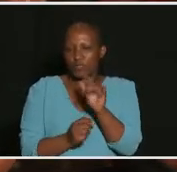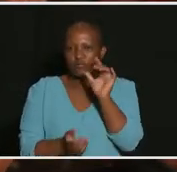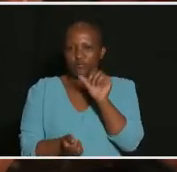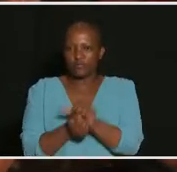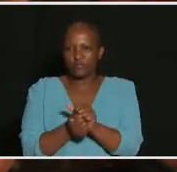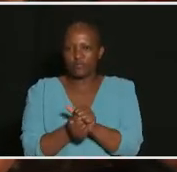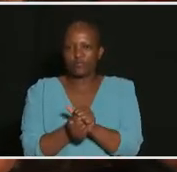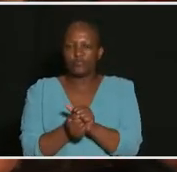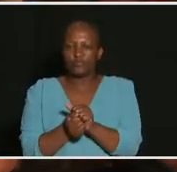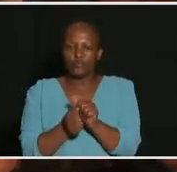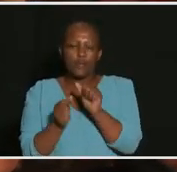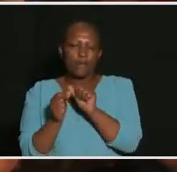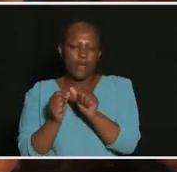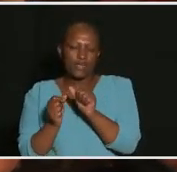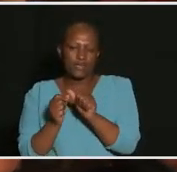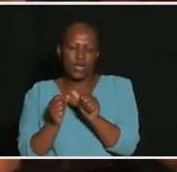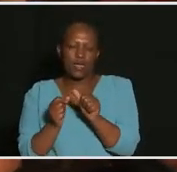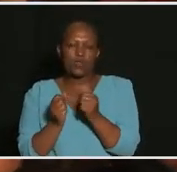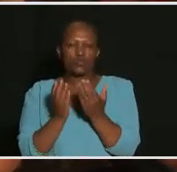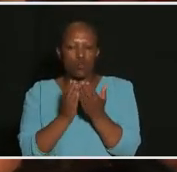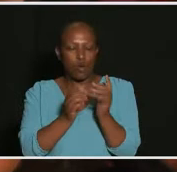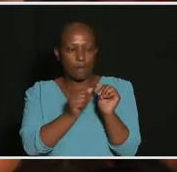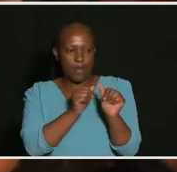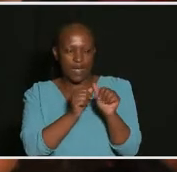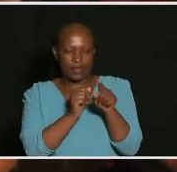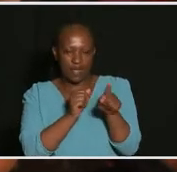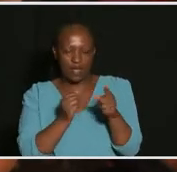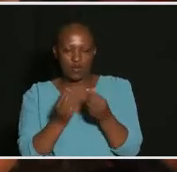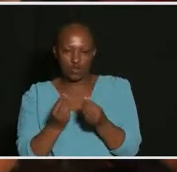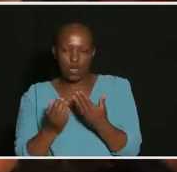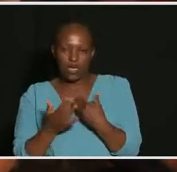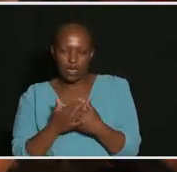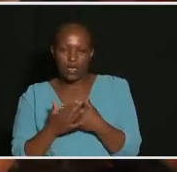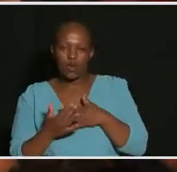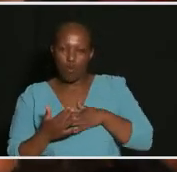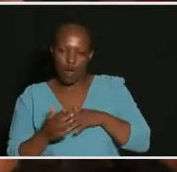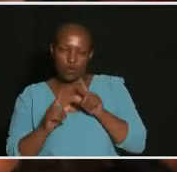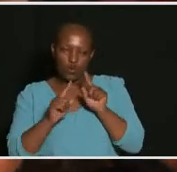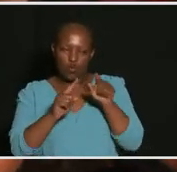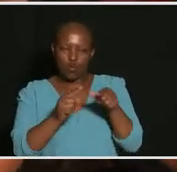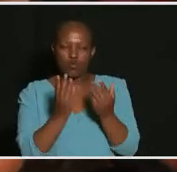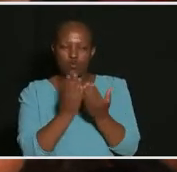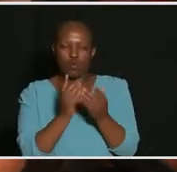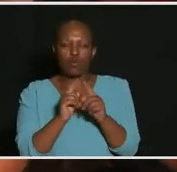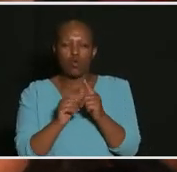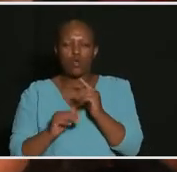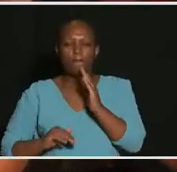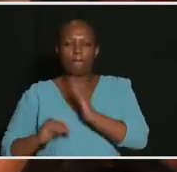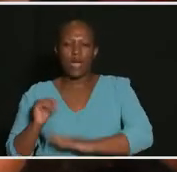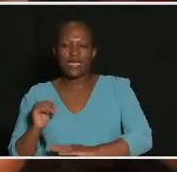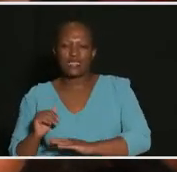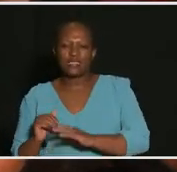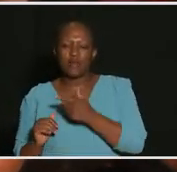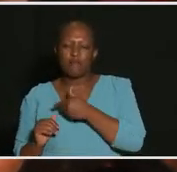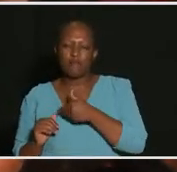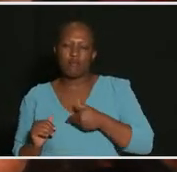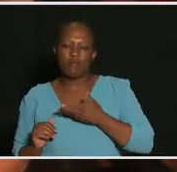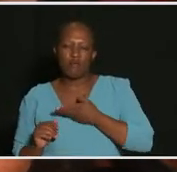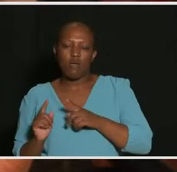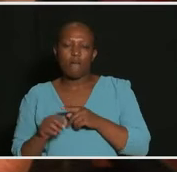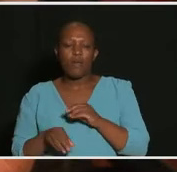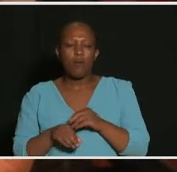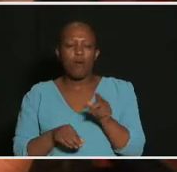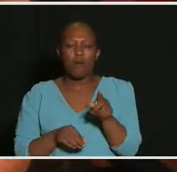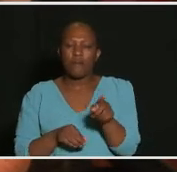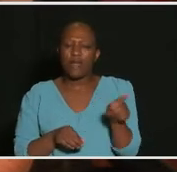summary it is far better to make schools better so that children actually want to attend rather than punishing the parents for problems that are actually